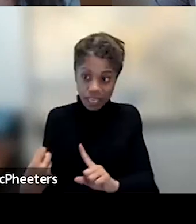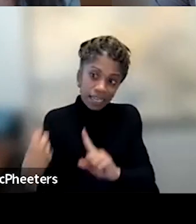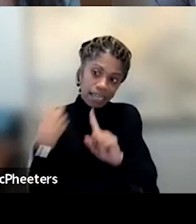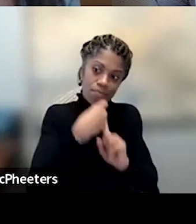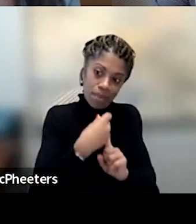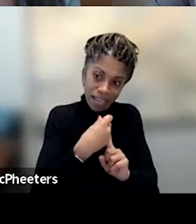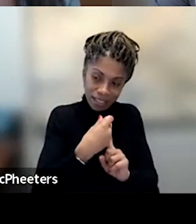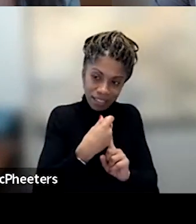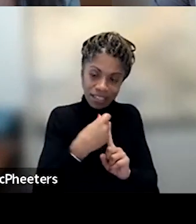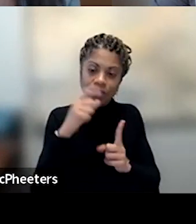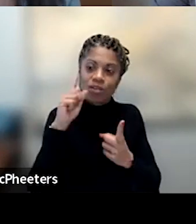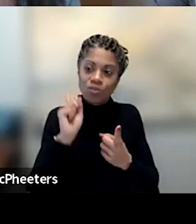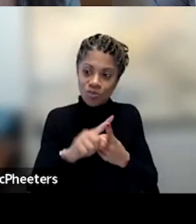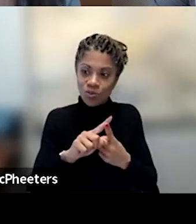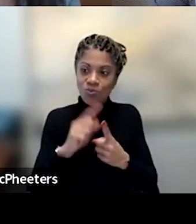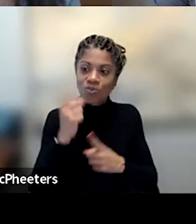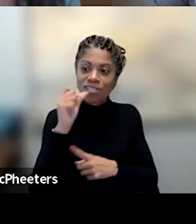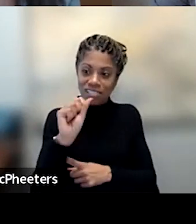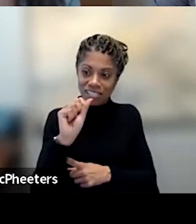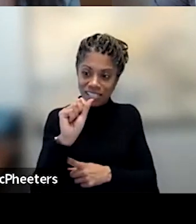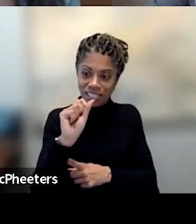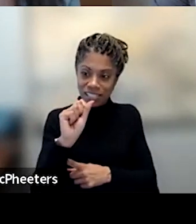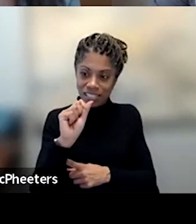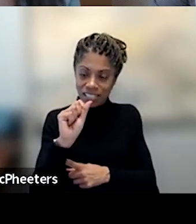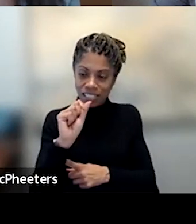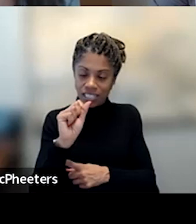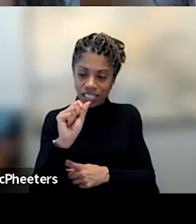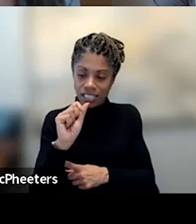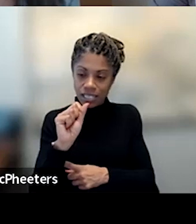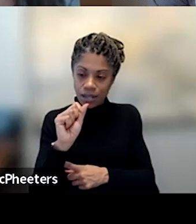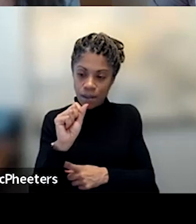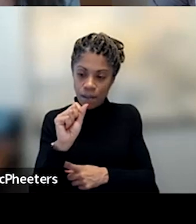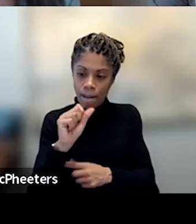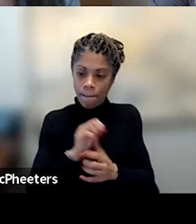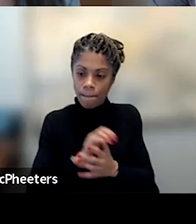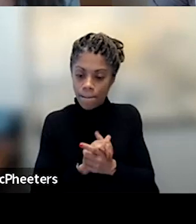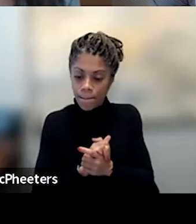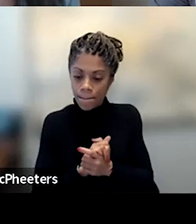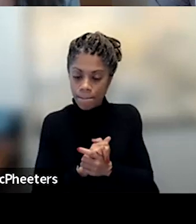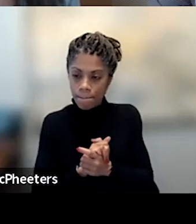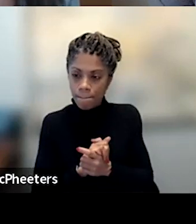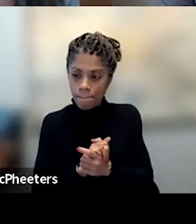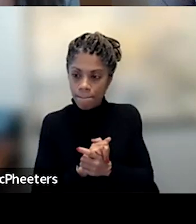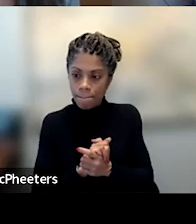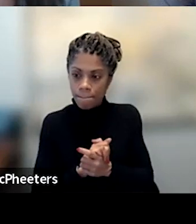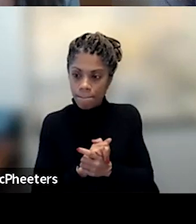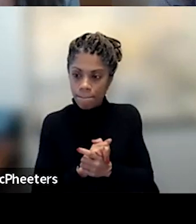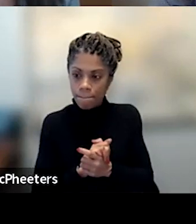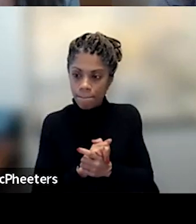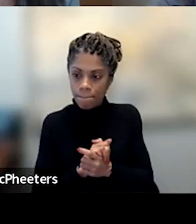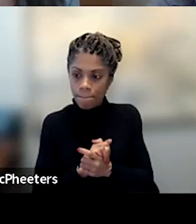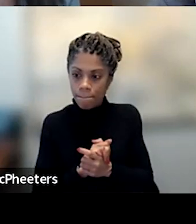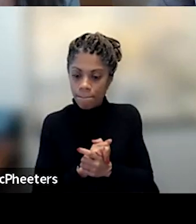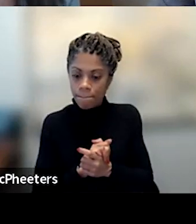of values and the moral imperative of it. But there is an organizational,